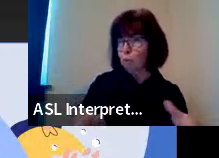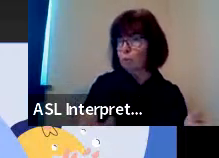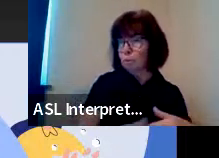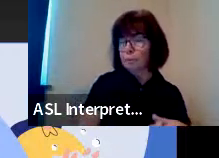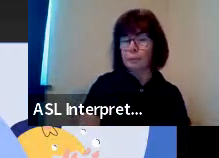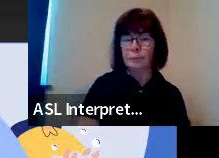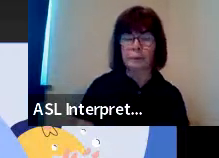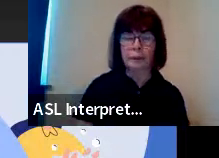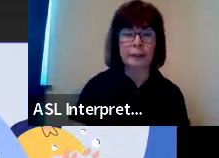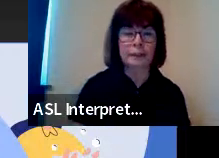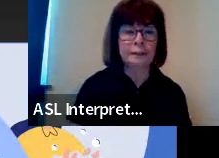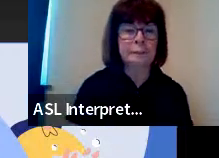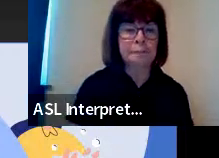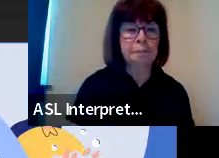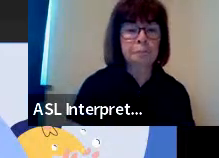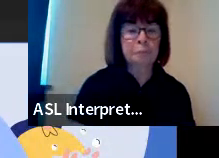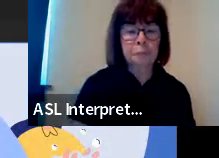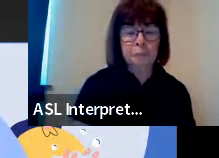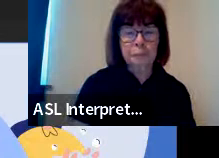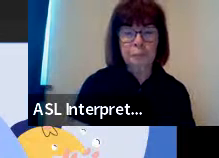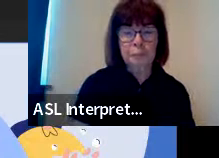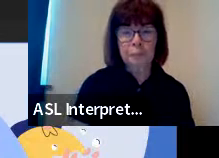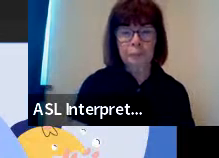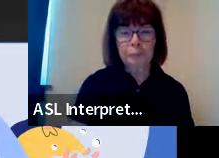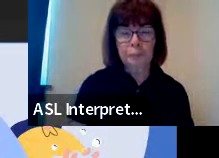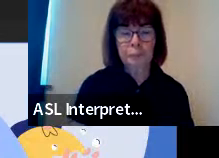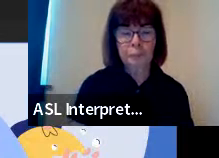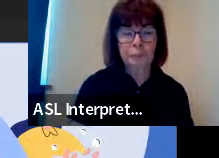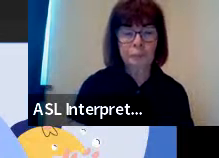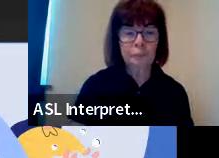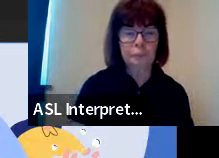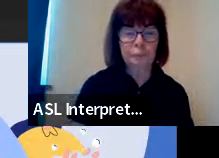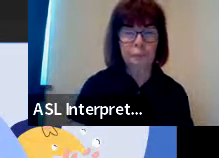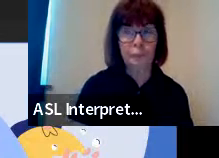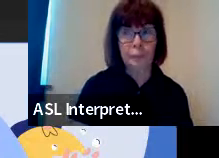Right here we go.